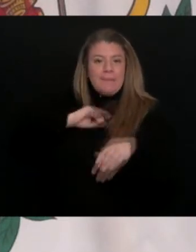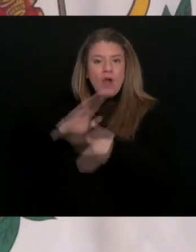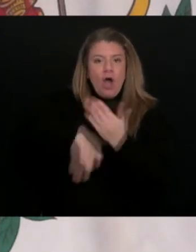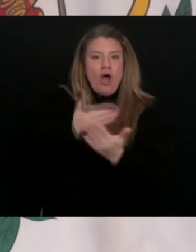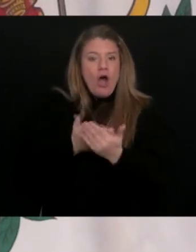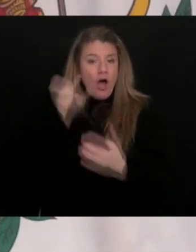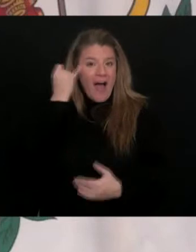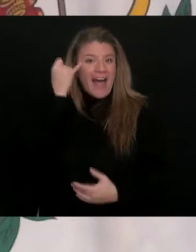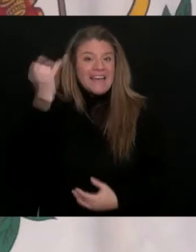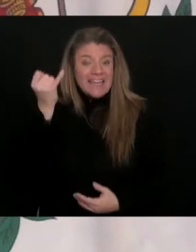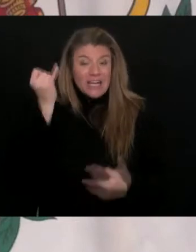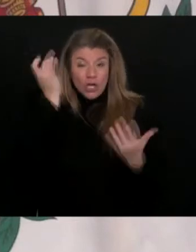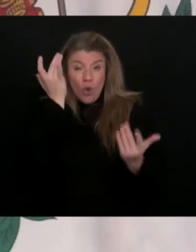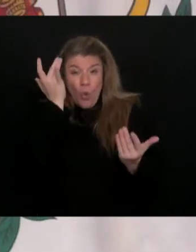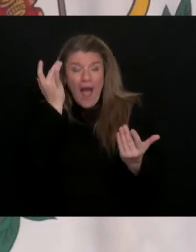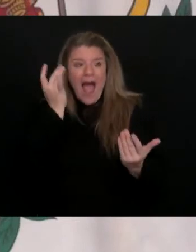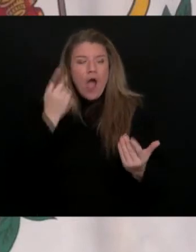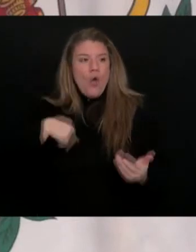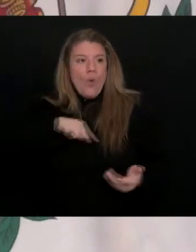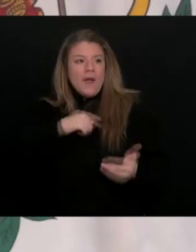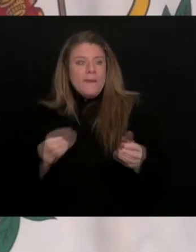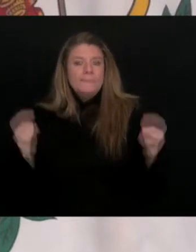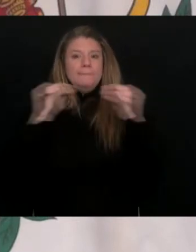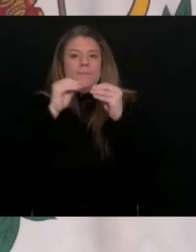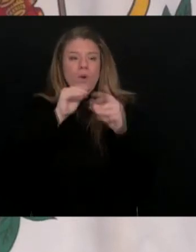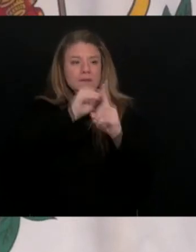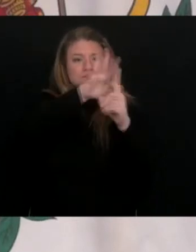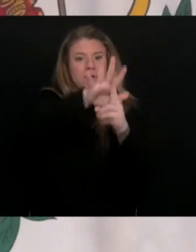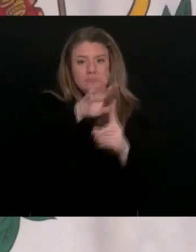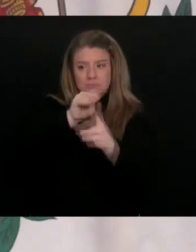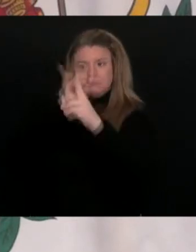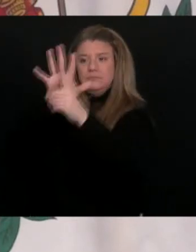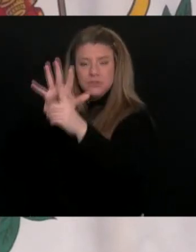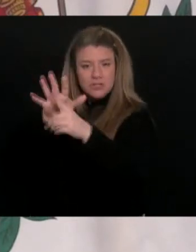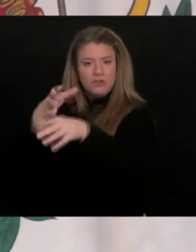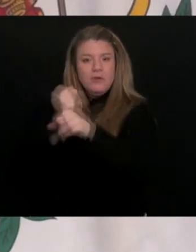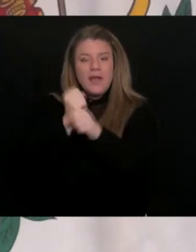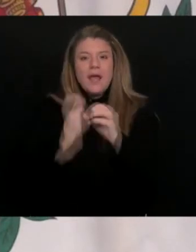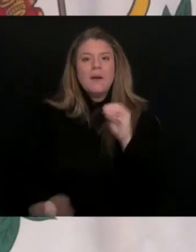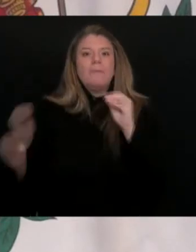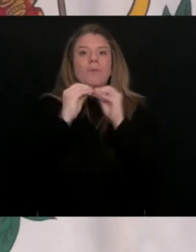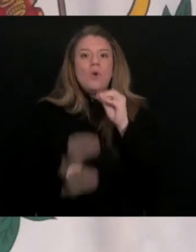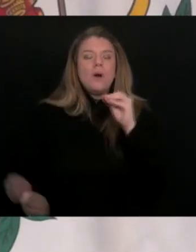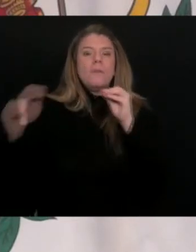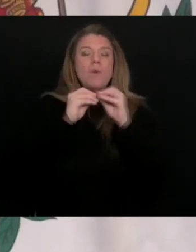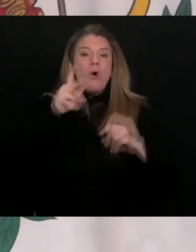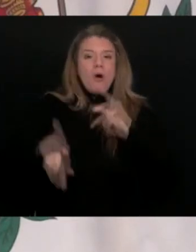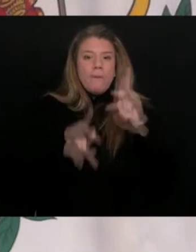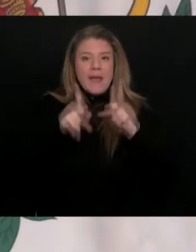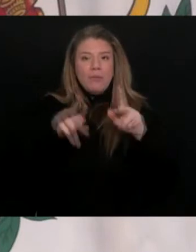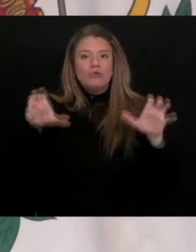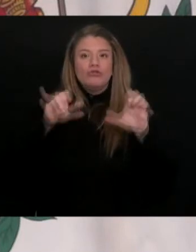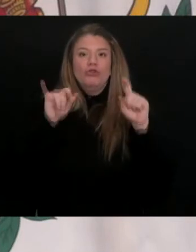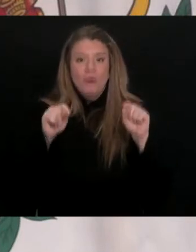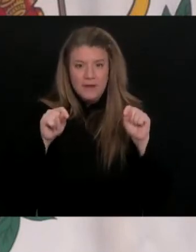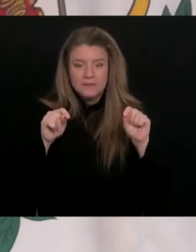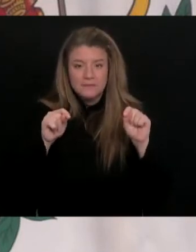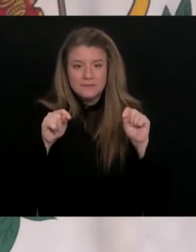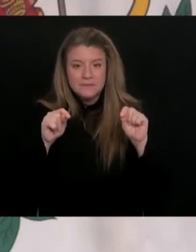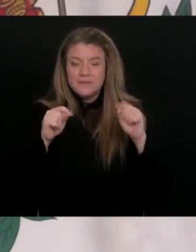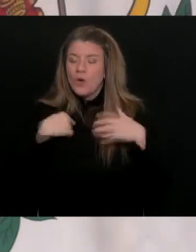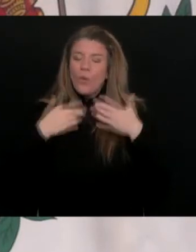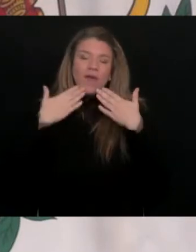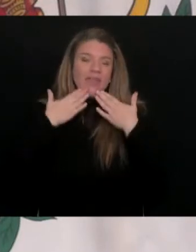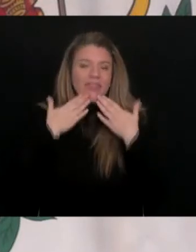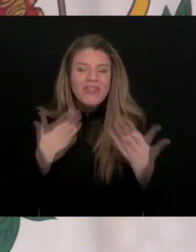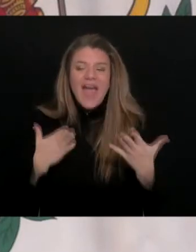us really just more and more exposure from the standpoint of getting more and more people across the finish line. We thank all